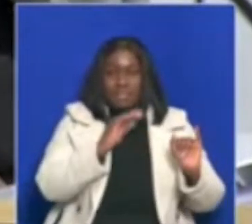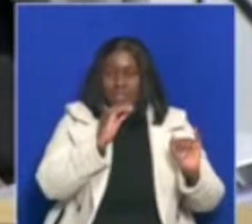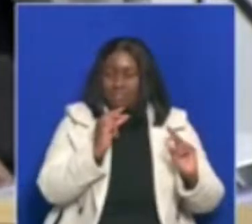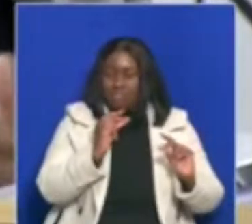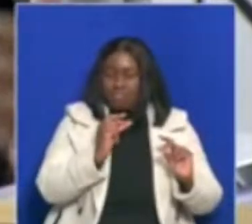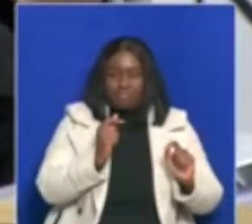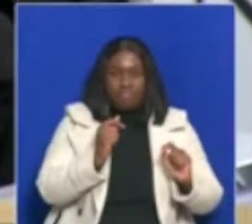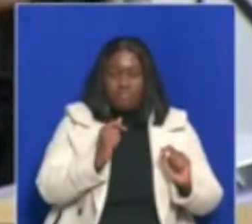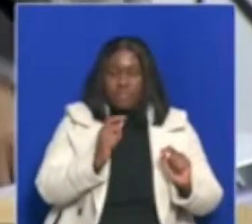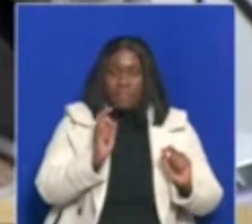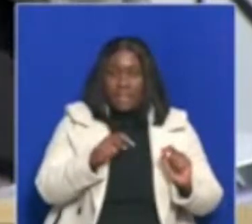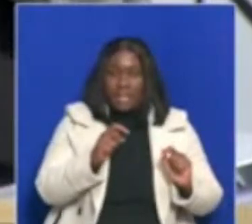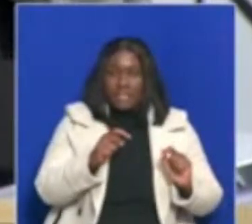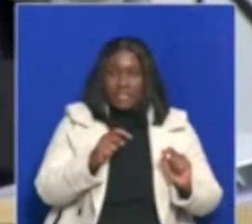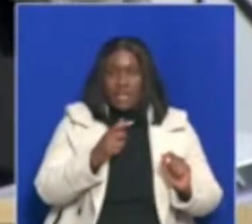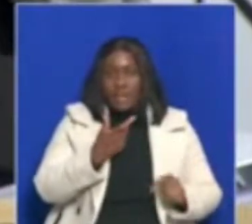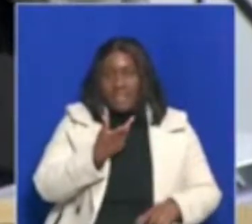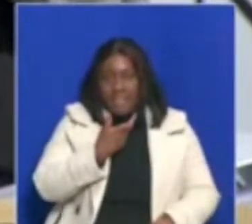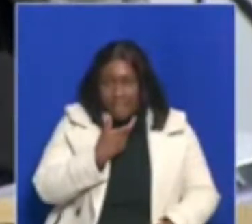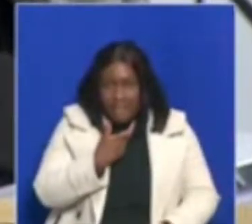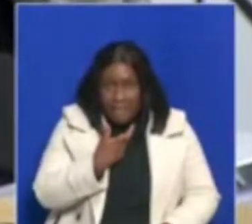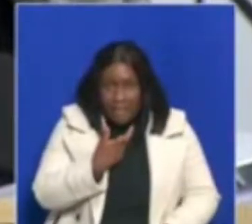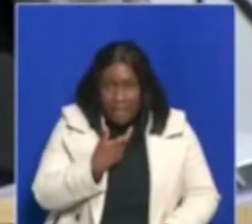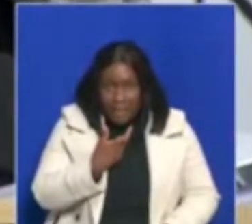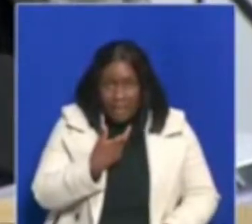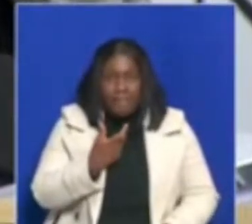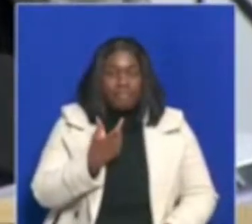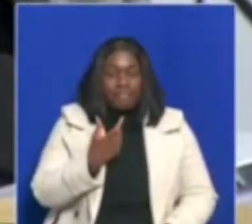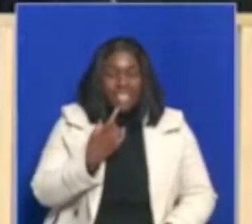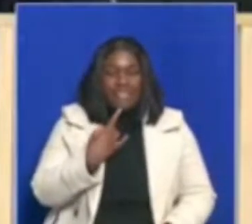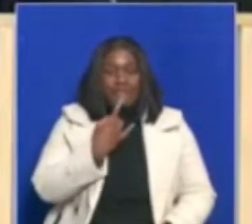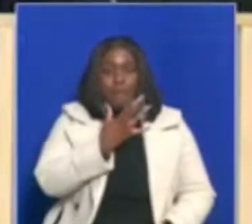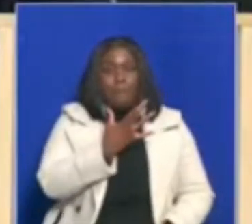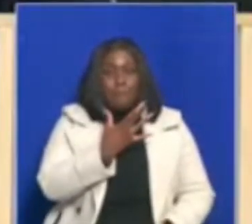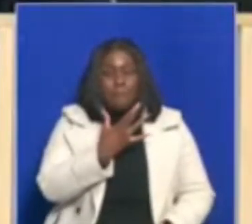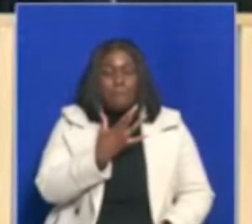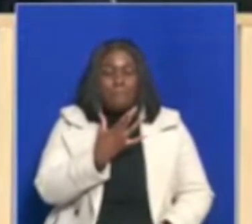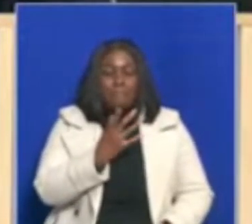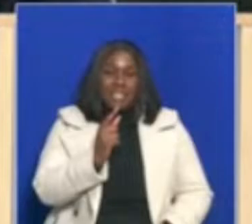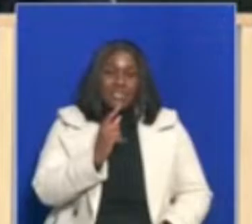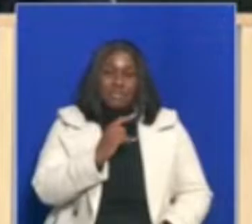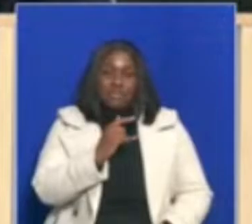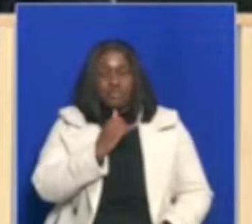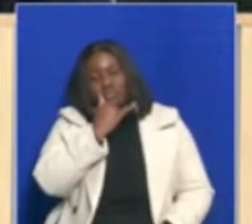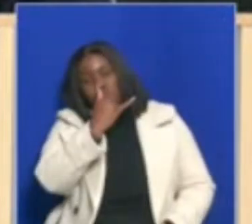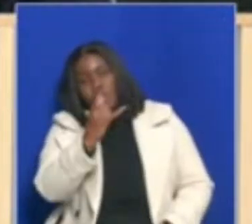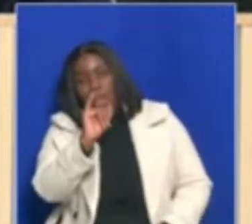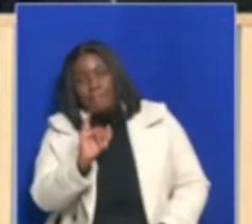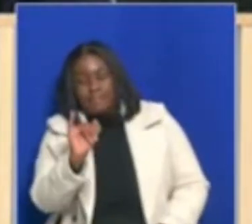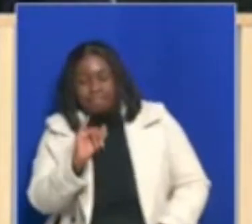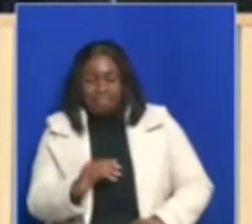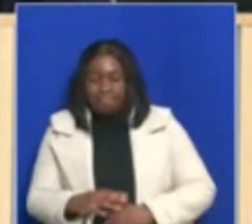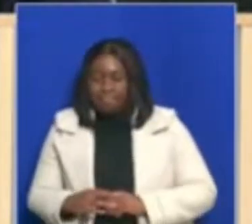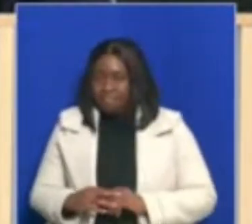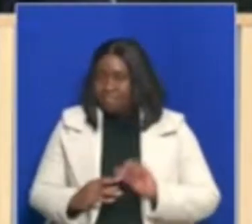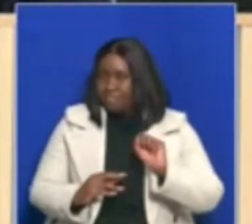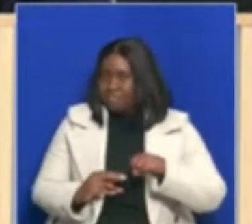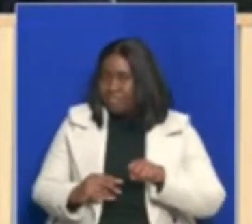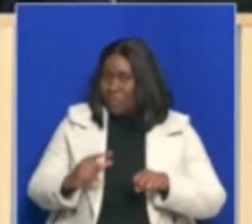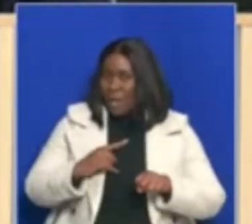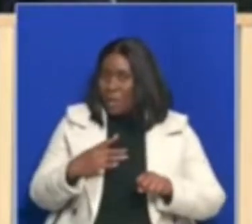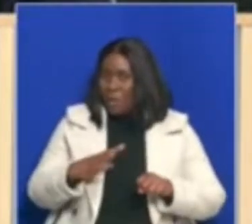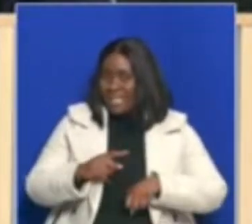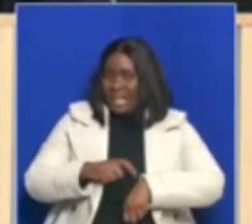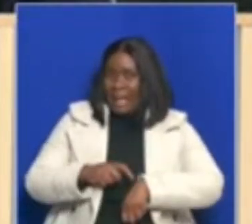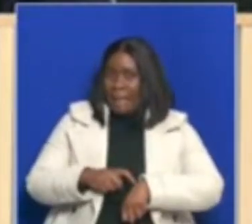radio control and inform radio control to call us. Yes, because I would imagine with such matters, you don't want to lose time. You want to get to